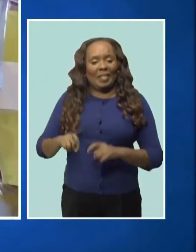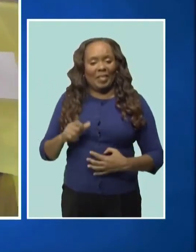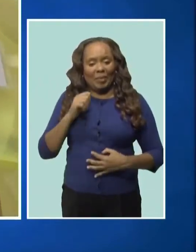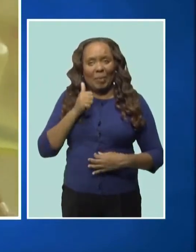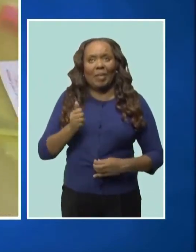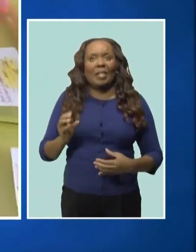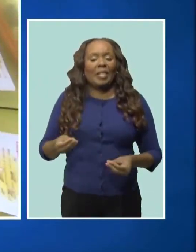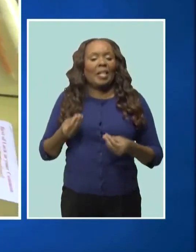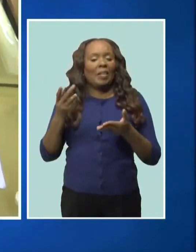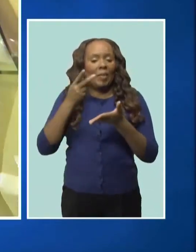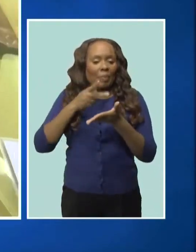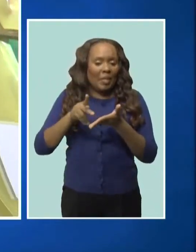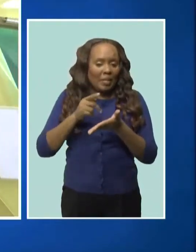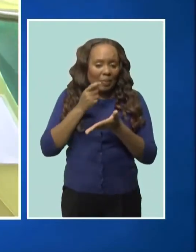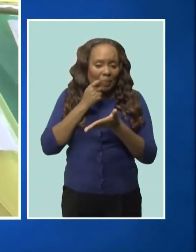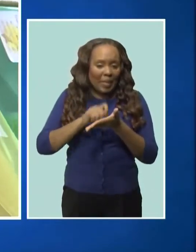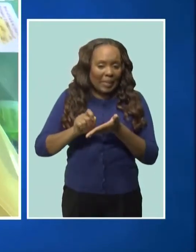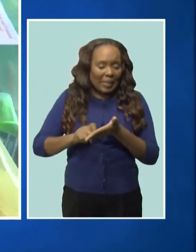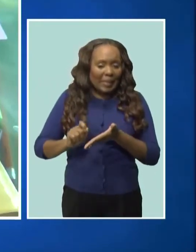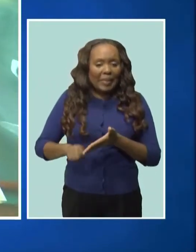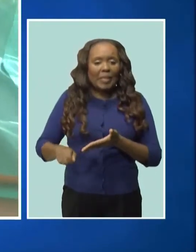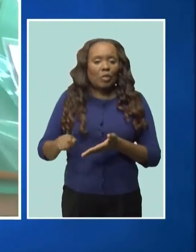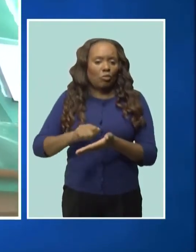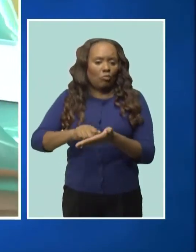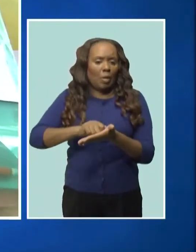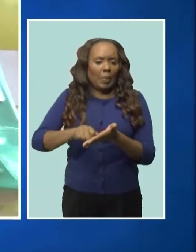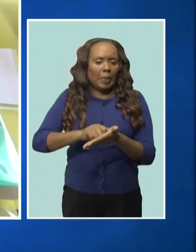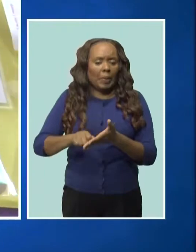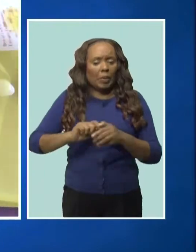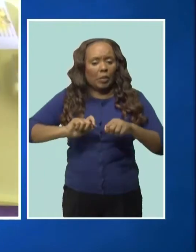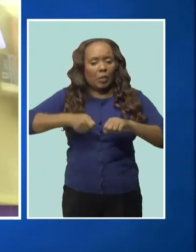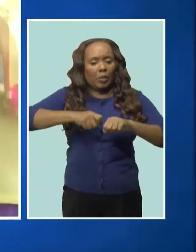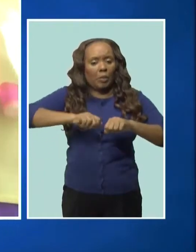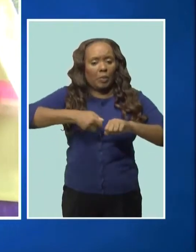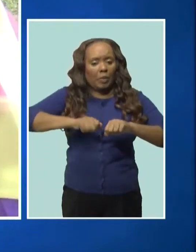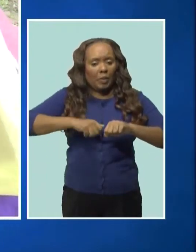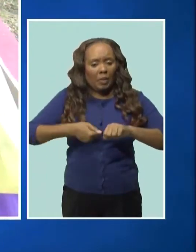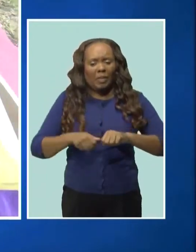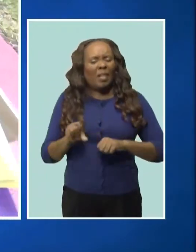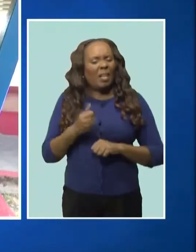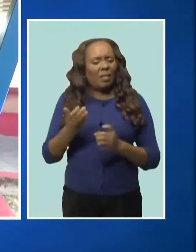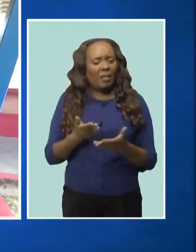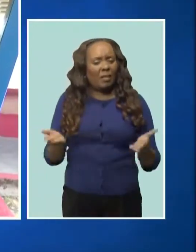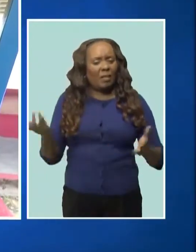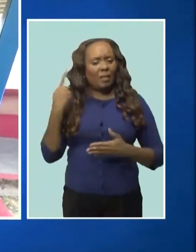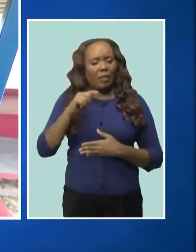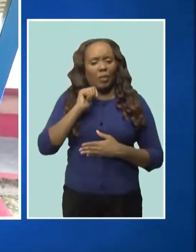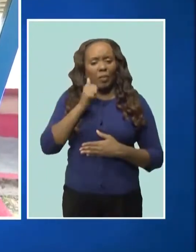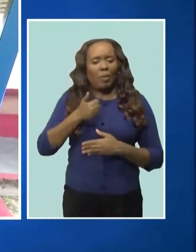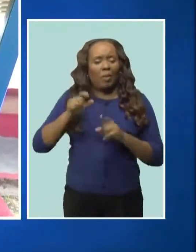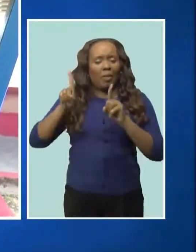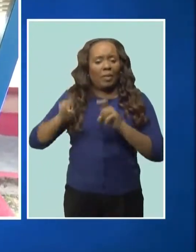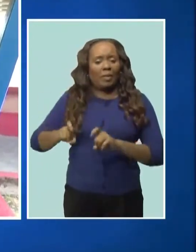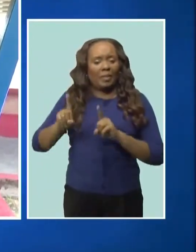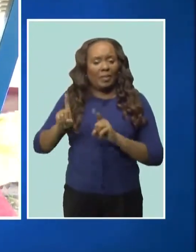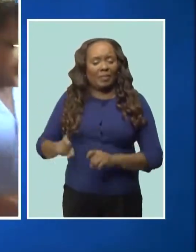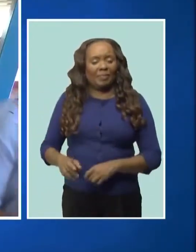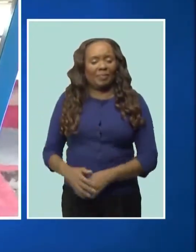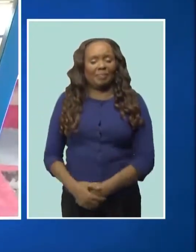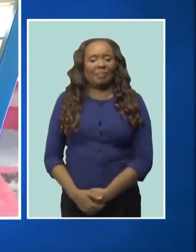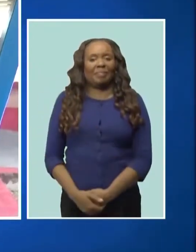exam. He also presented them with pencils, rubbers, sharpeners, and other tools to be used during the examination.